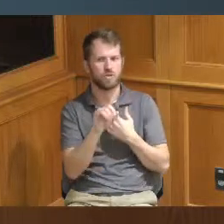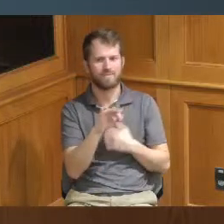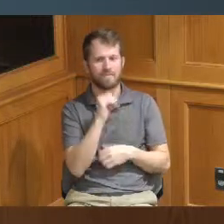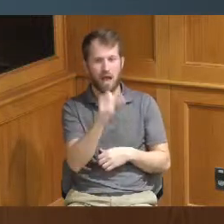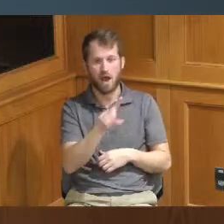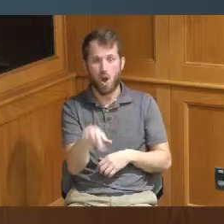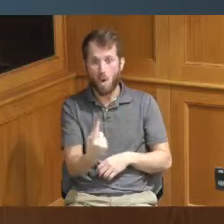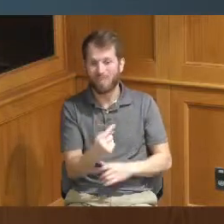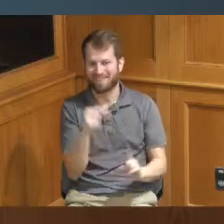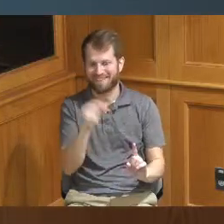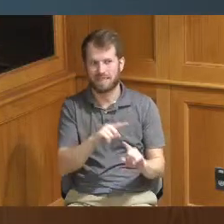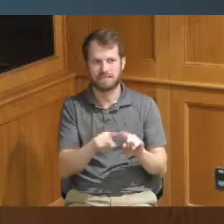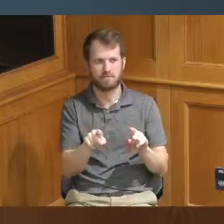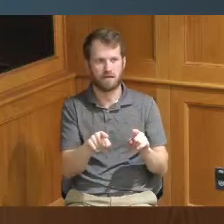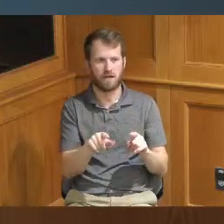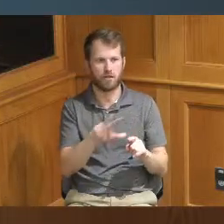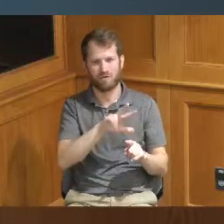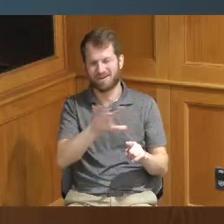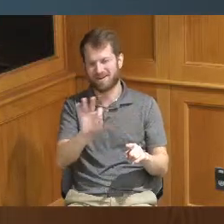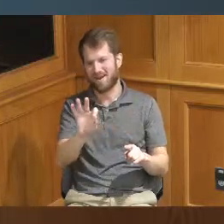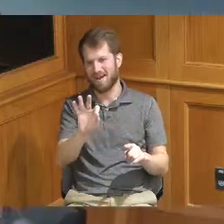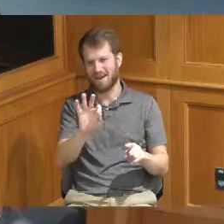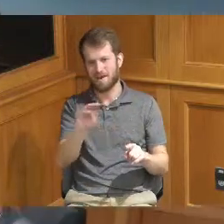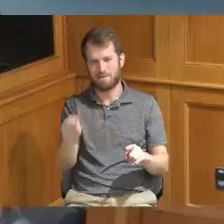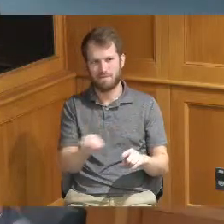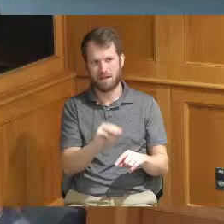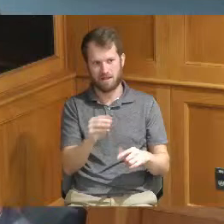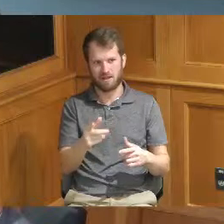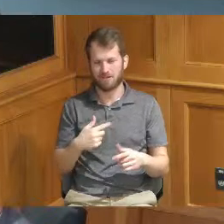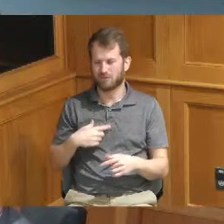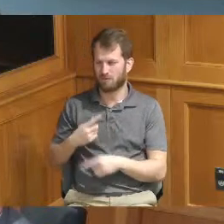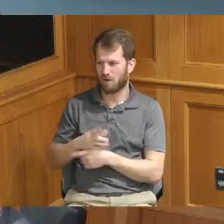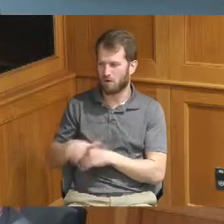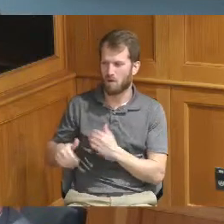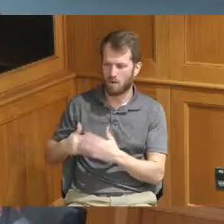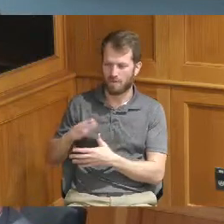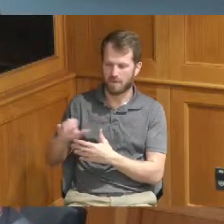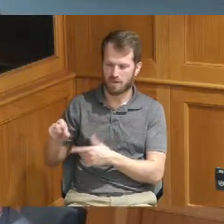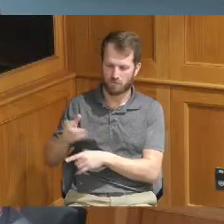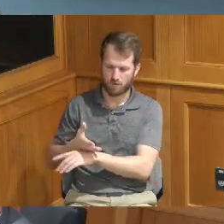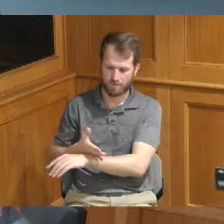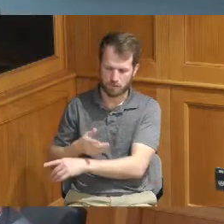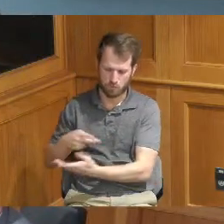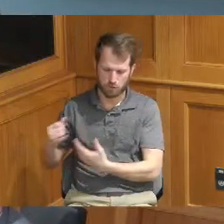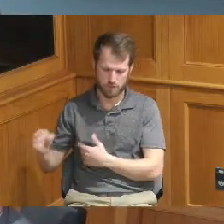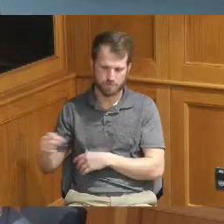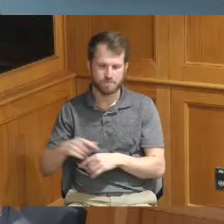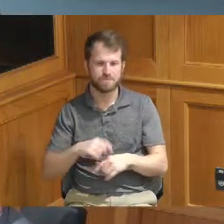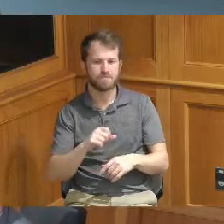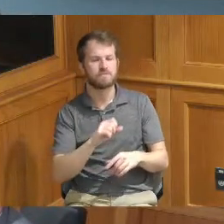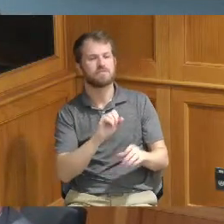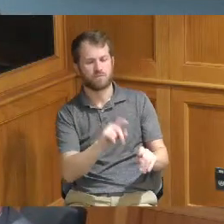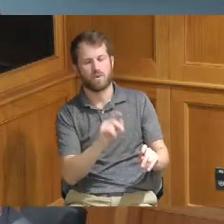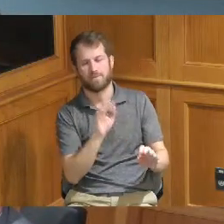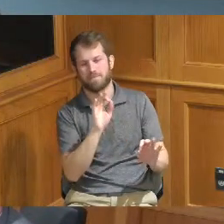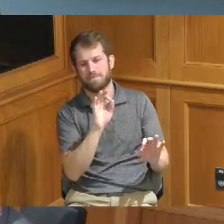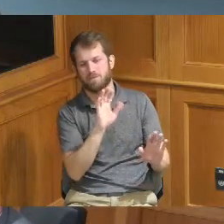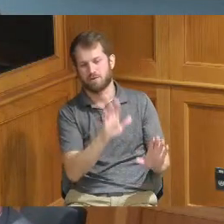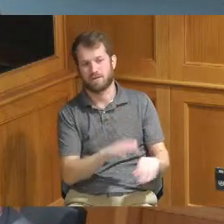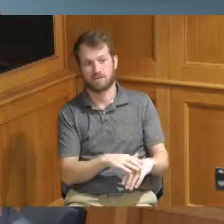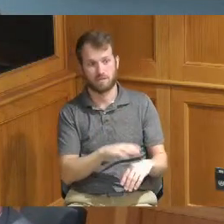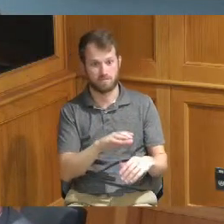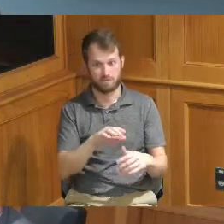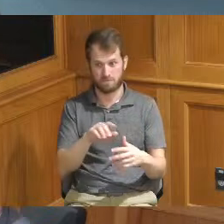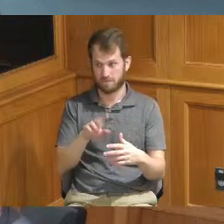but I know we got $39 million. All of the pre-renovation projects. Right, Yes. Yeah, absolutely. Okay, great. Vice President Dreehouse.